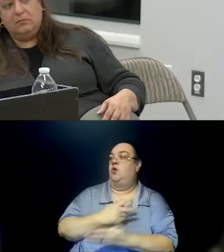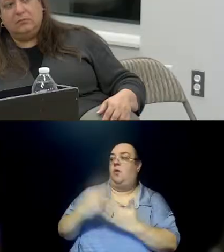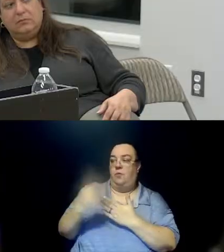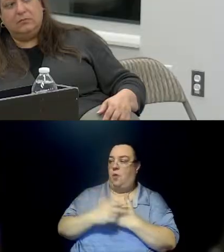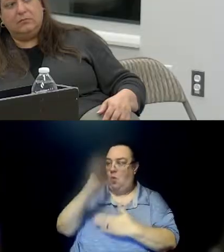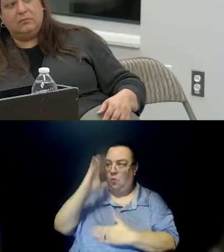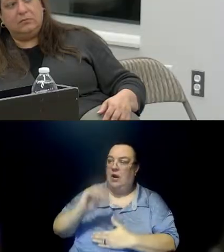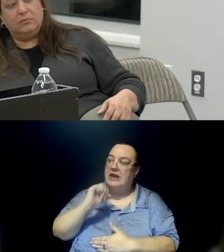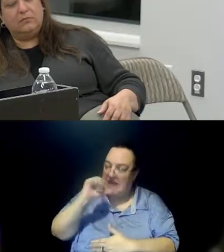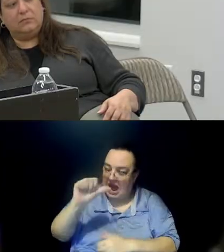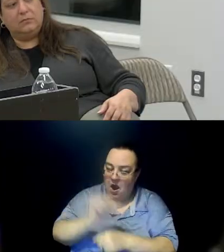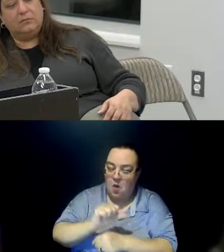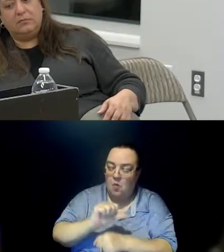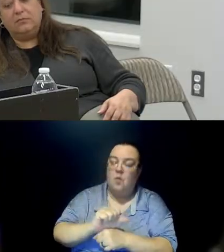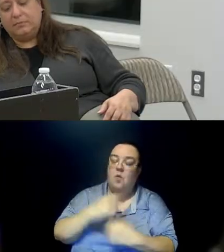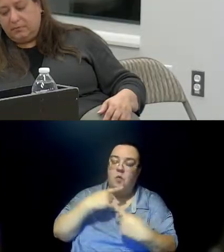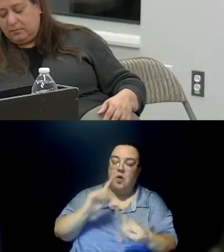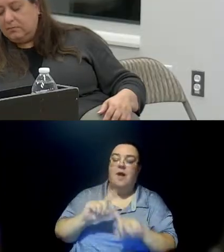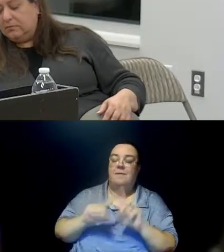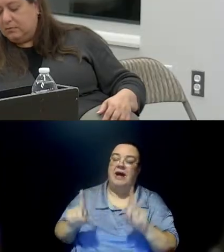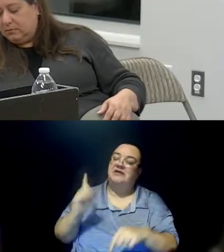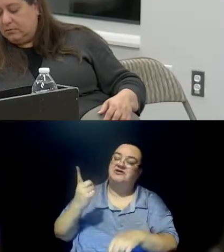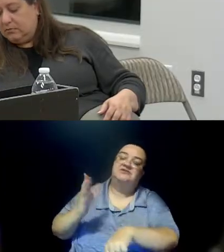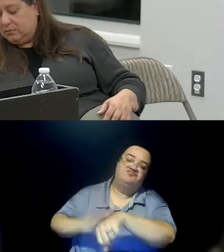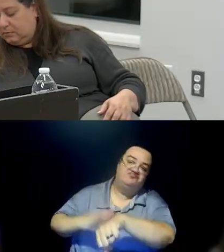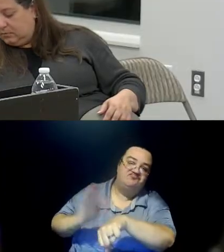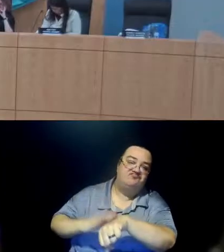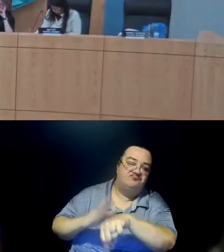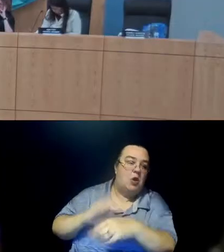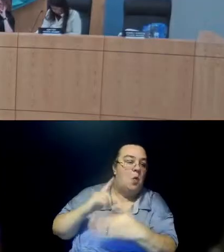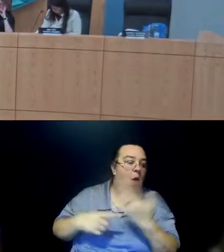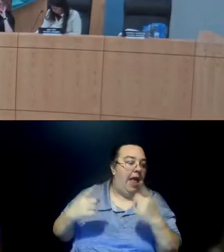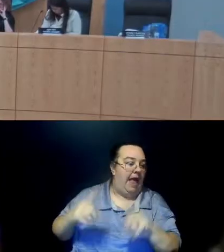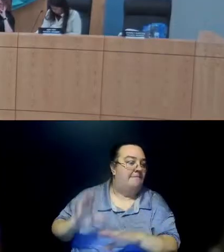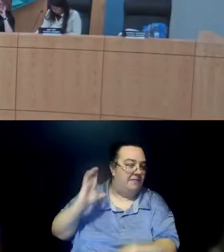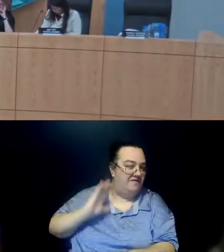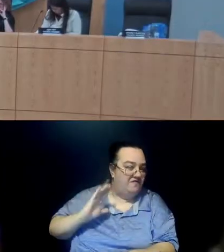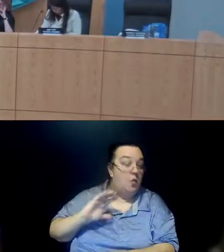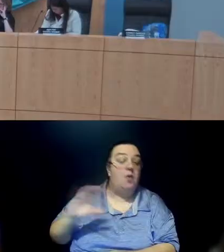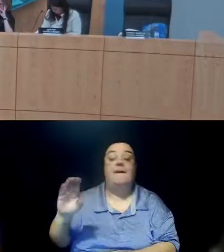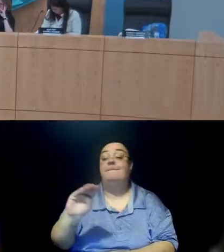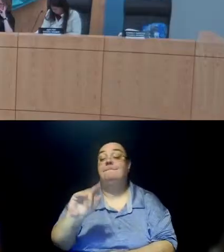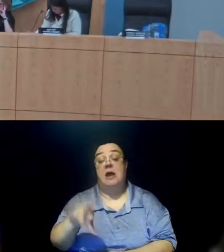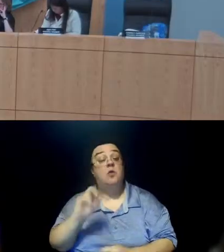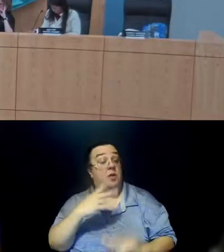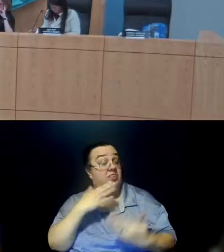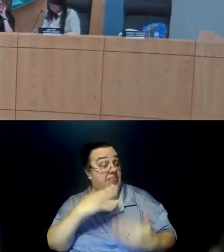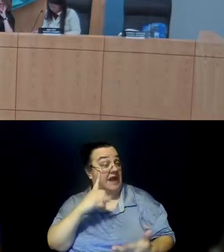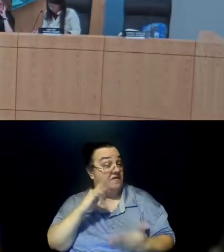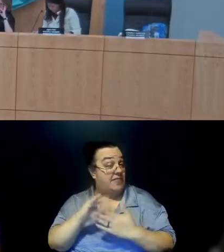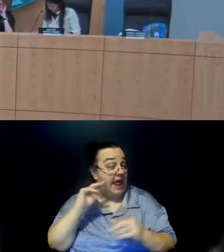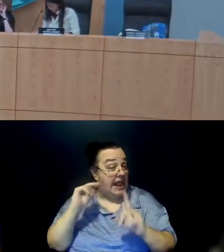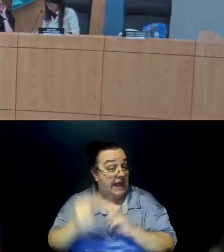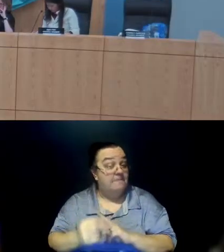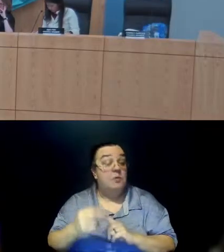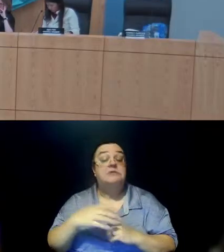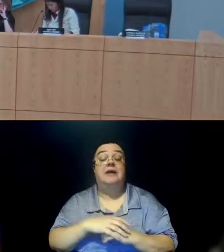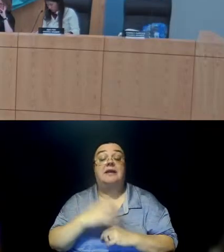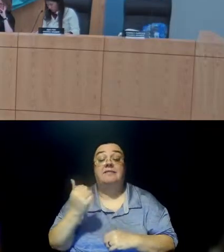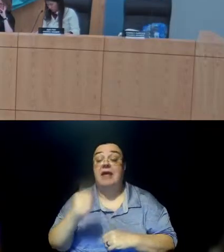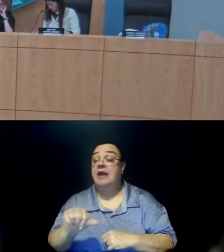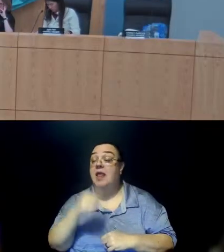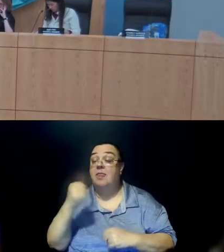just a word of caution. Thank you. No, thank you for that perspective. Any other public input on